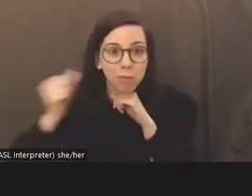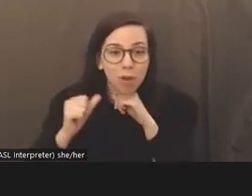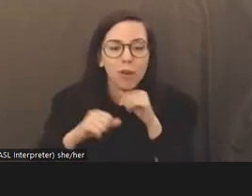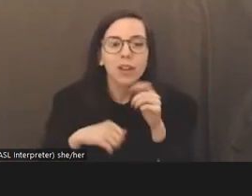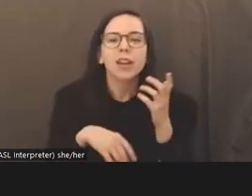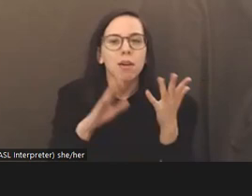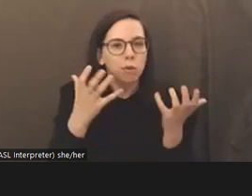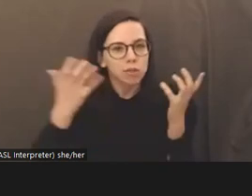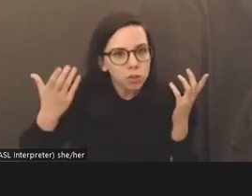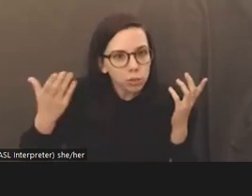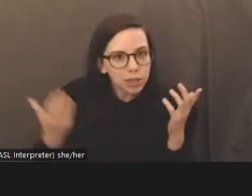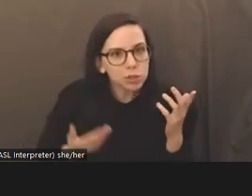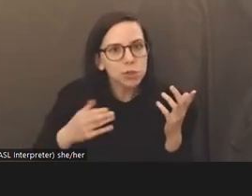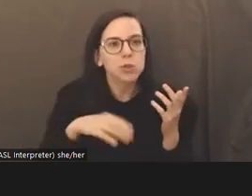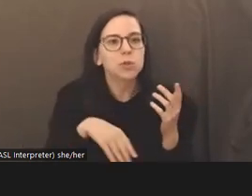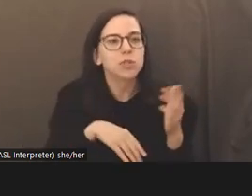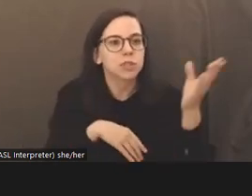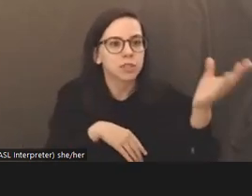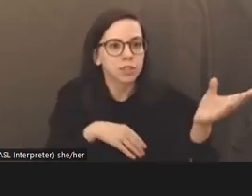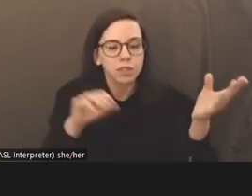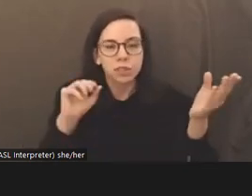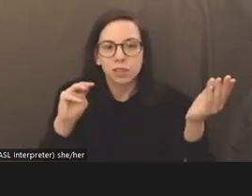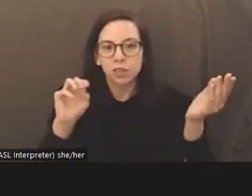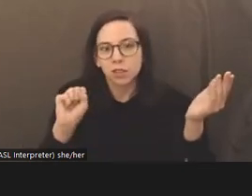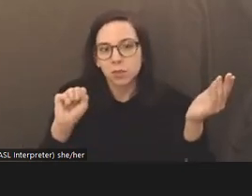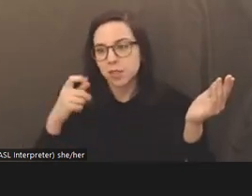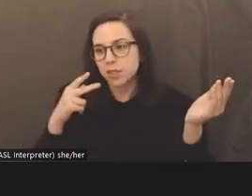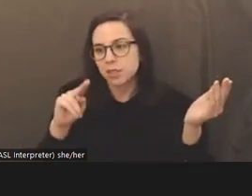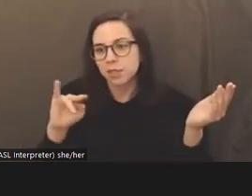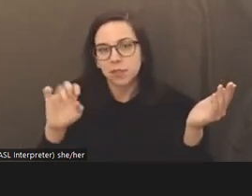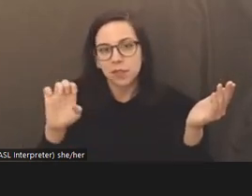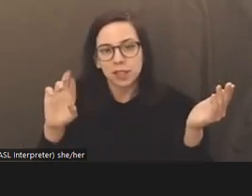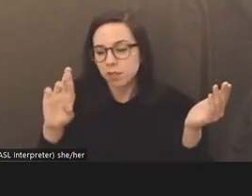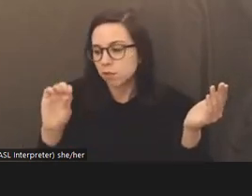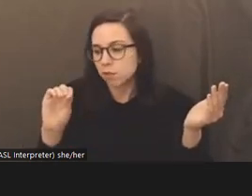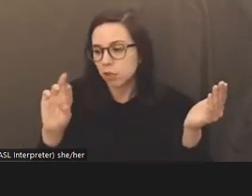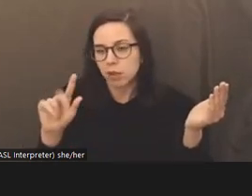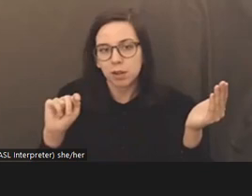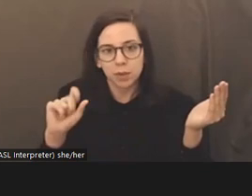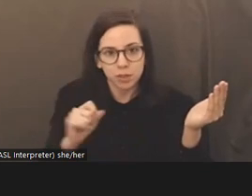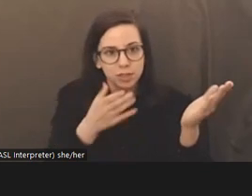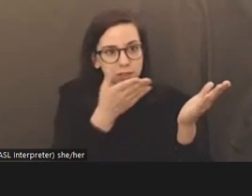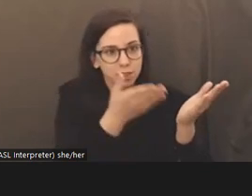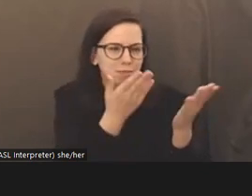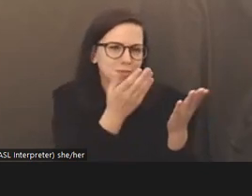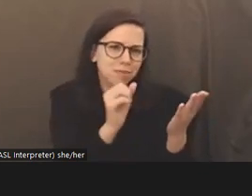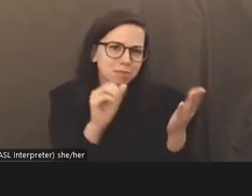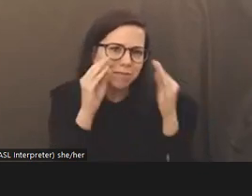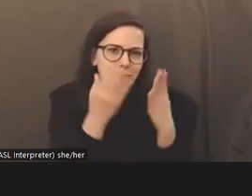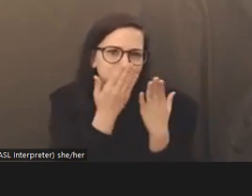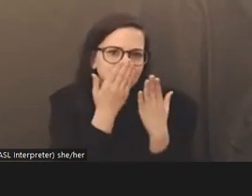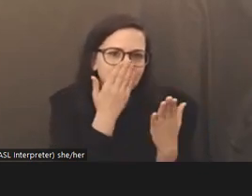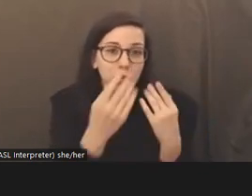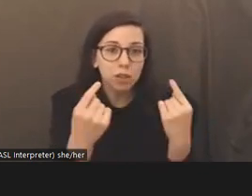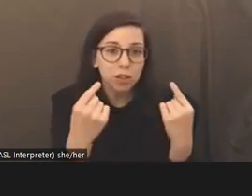to introduce Ms. Stephanie Roberts. Stephanie, thank you so much for being here today. Thank